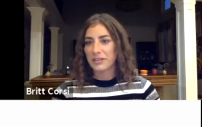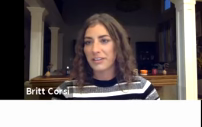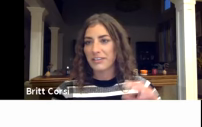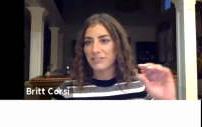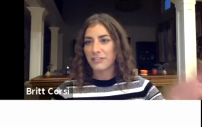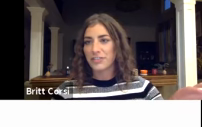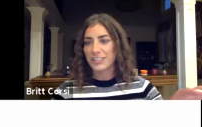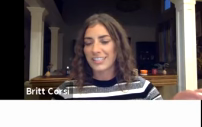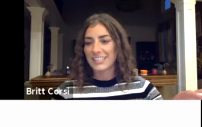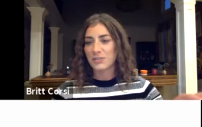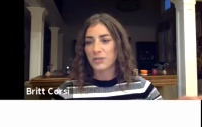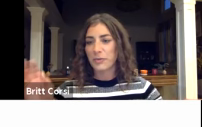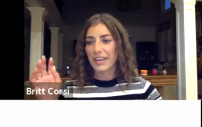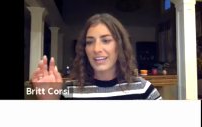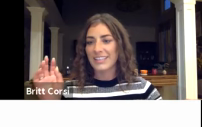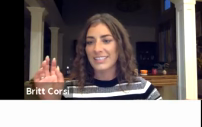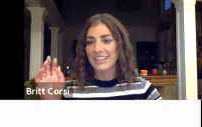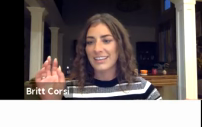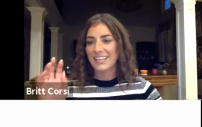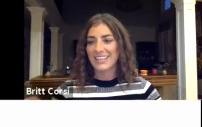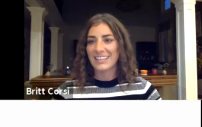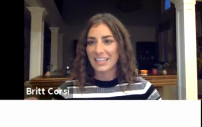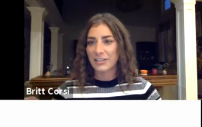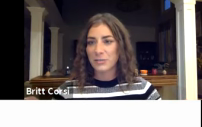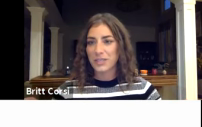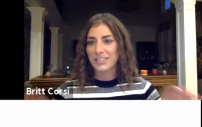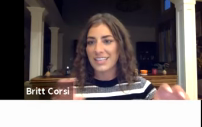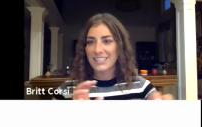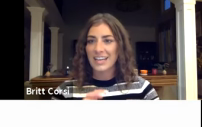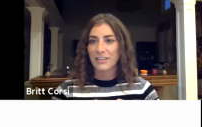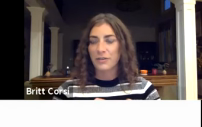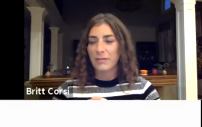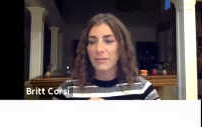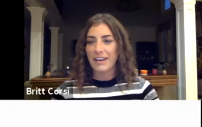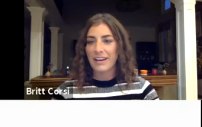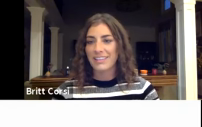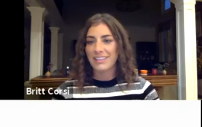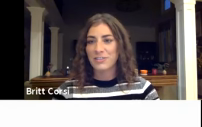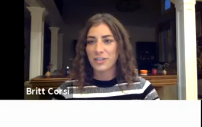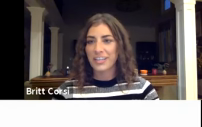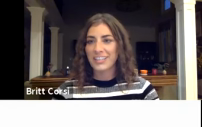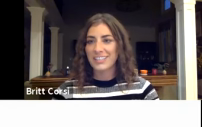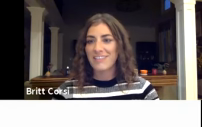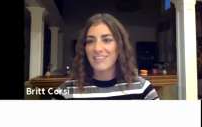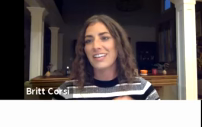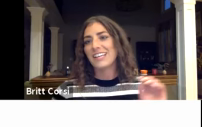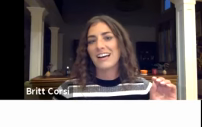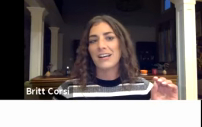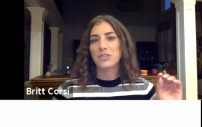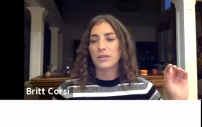in the middle of Jeff Johnson and his group and Ian at Ecospheres, and that's kind of where I'm at in the journey